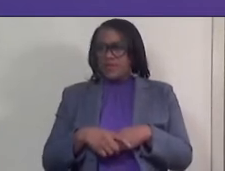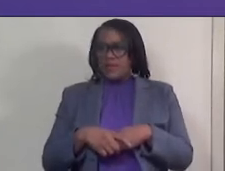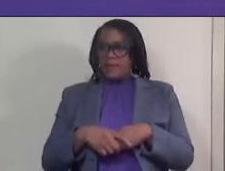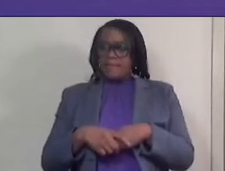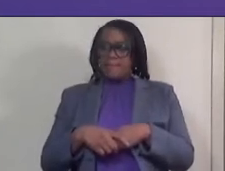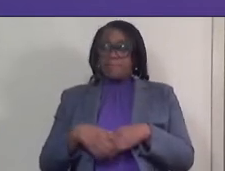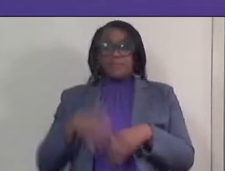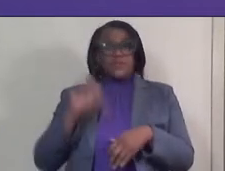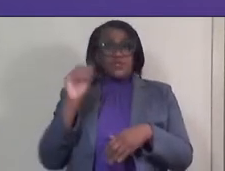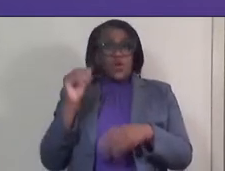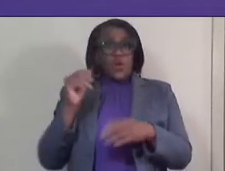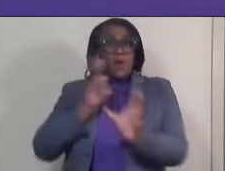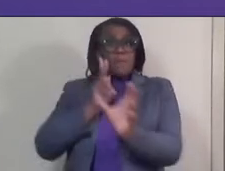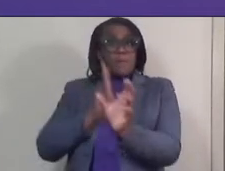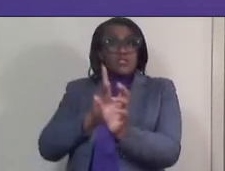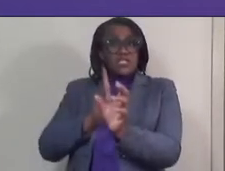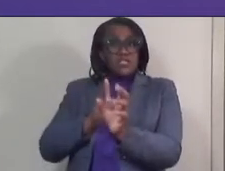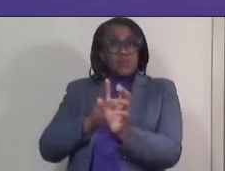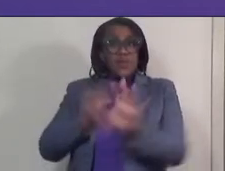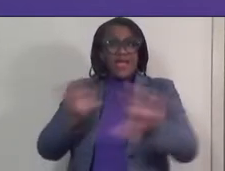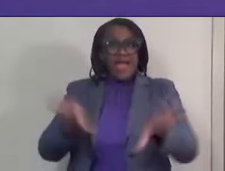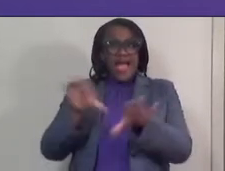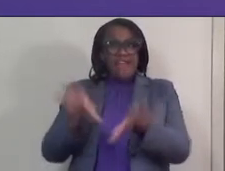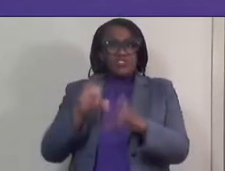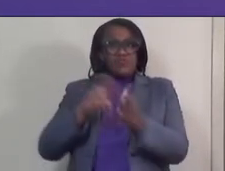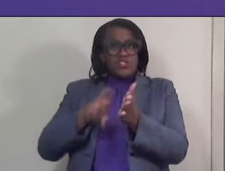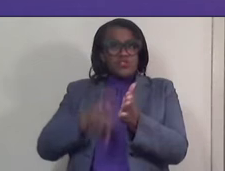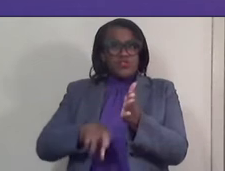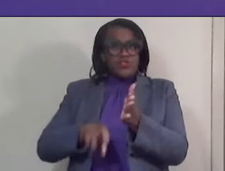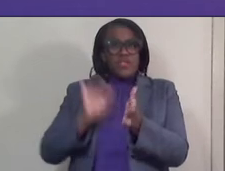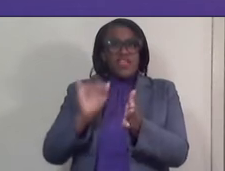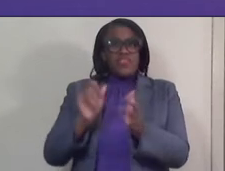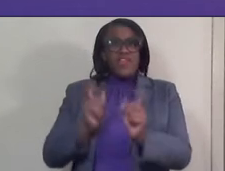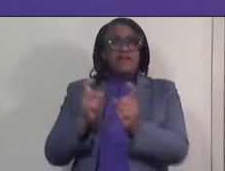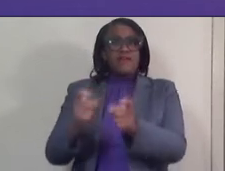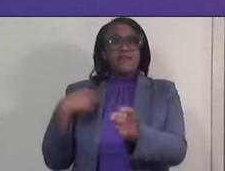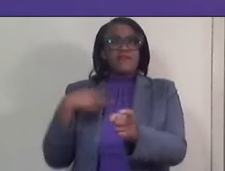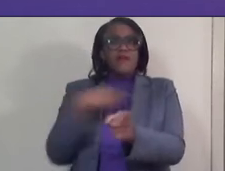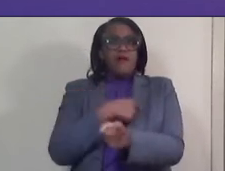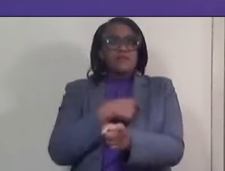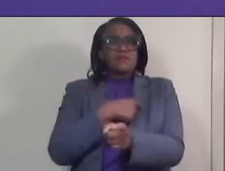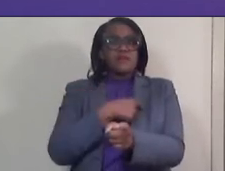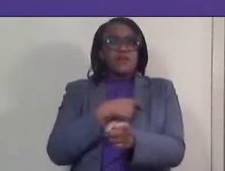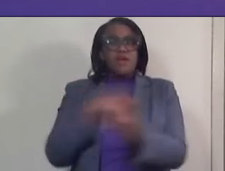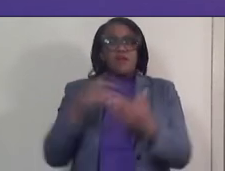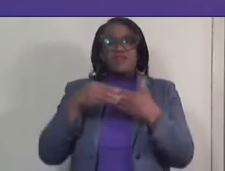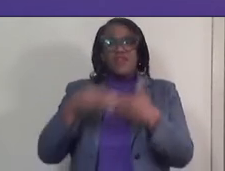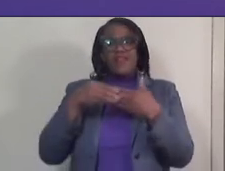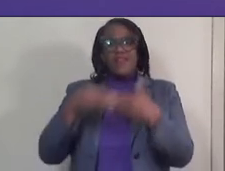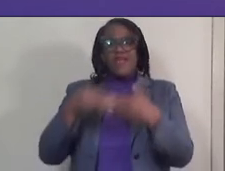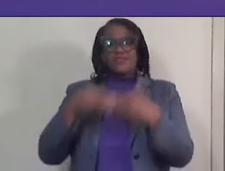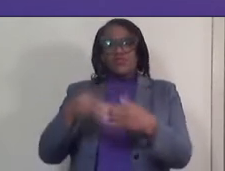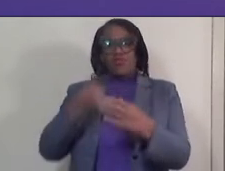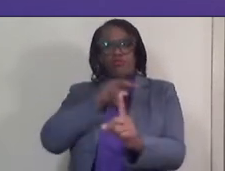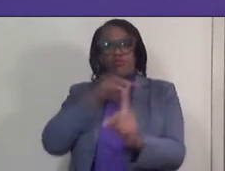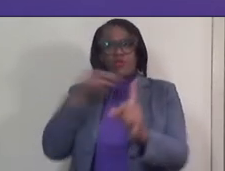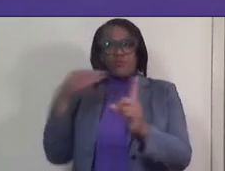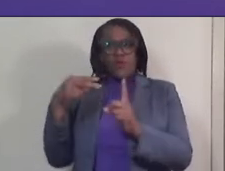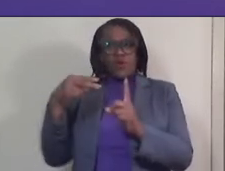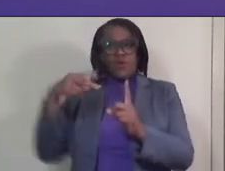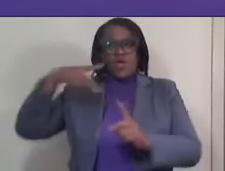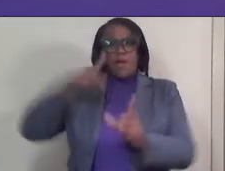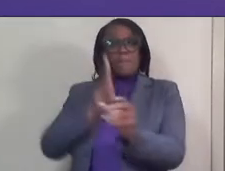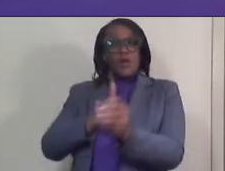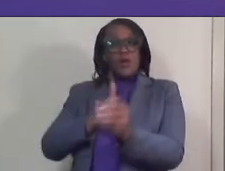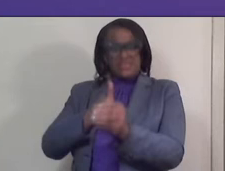So participatory action research offers for us a flexible framework. What do we mean by participatory? It means